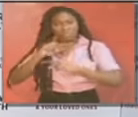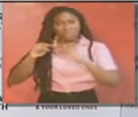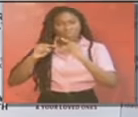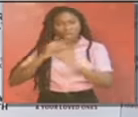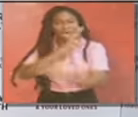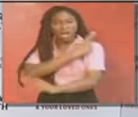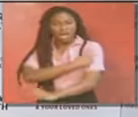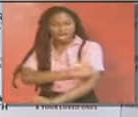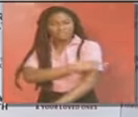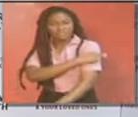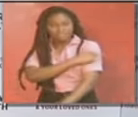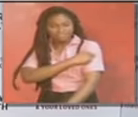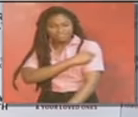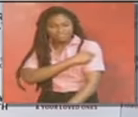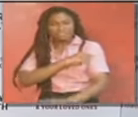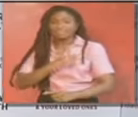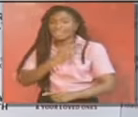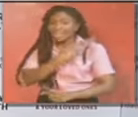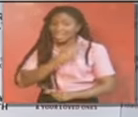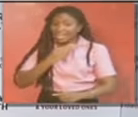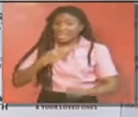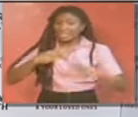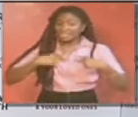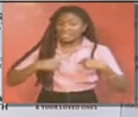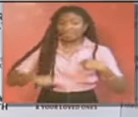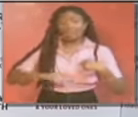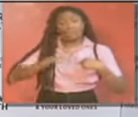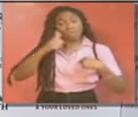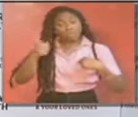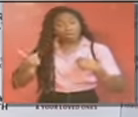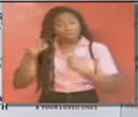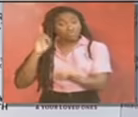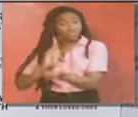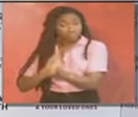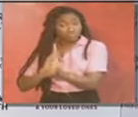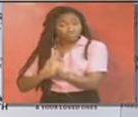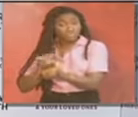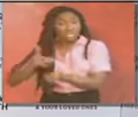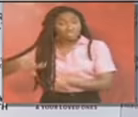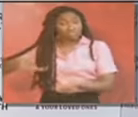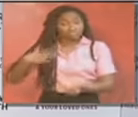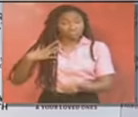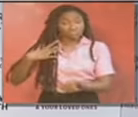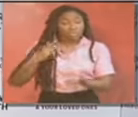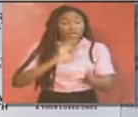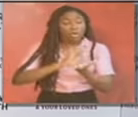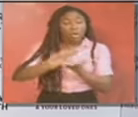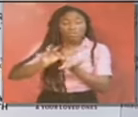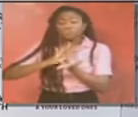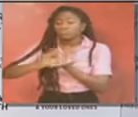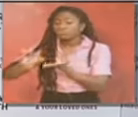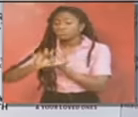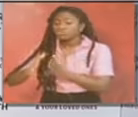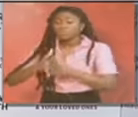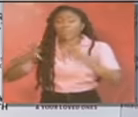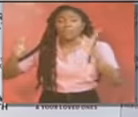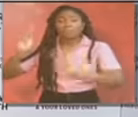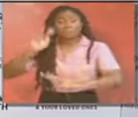go to Dr. Avery Hines, who's the Director of Epidemiology at the Ministry of Health, and he will give us